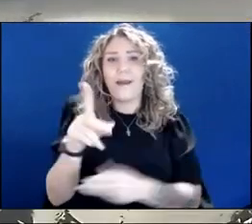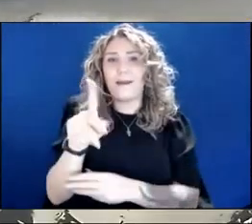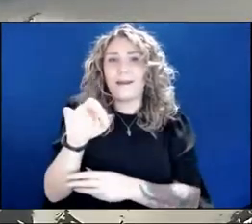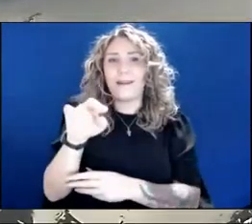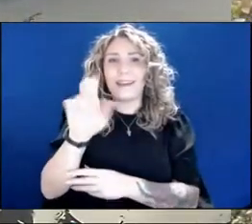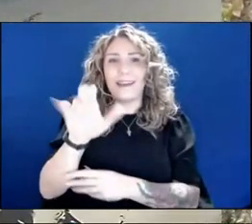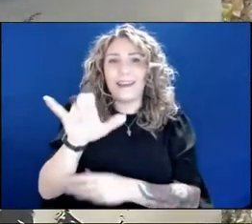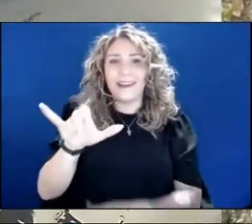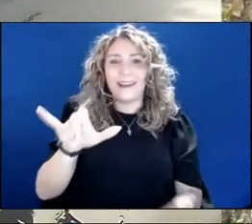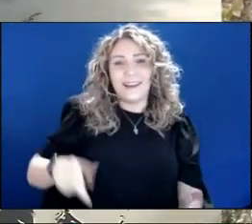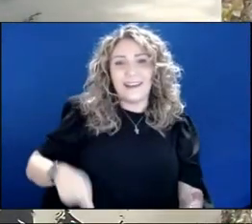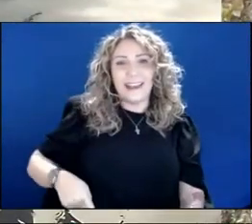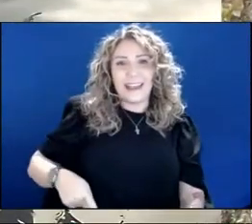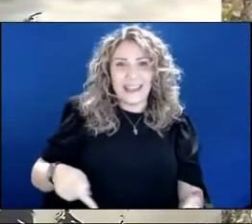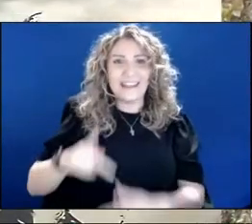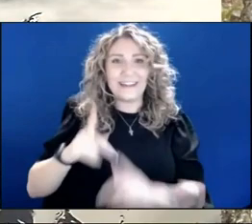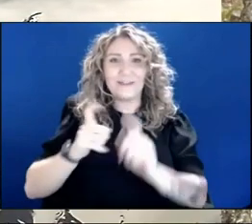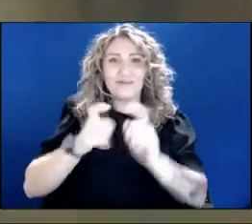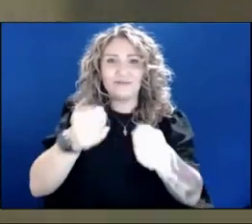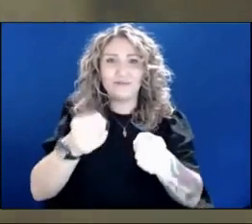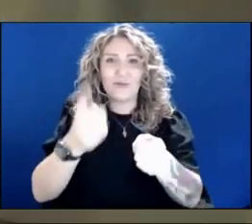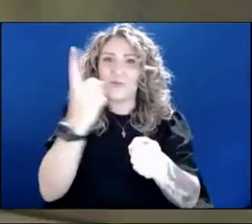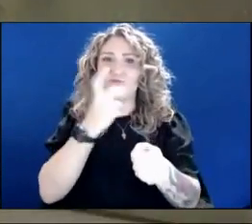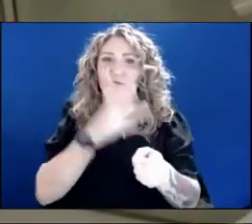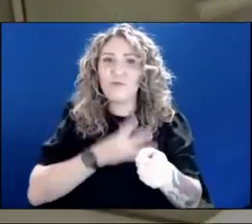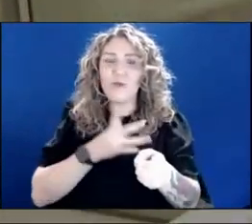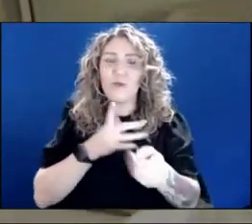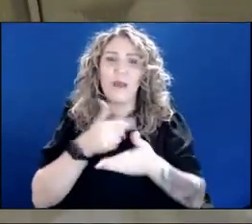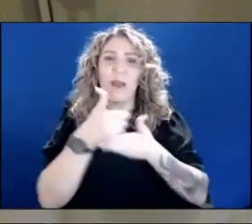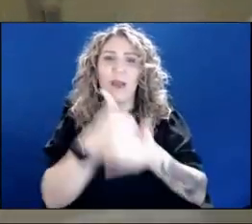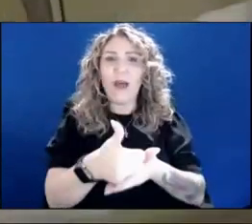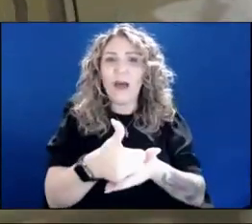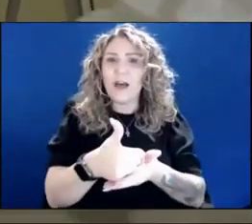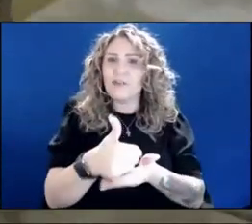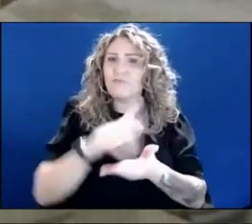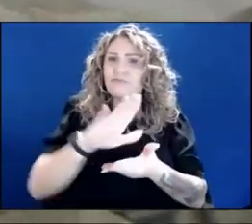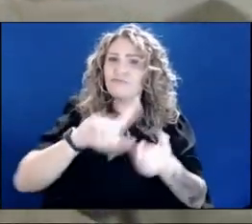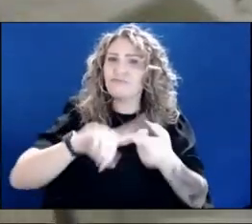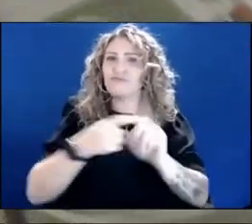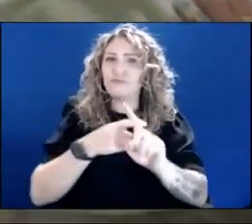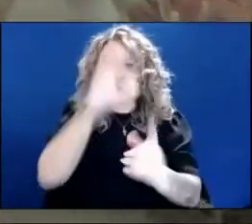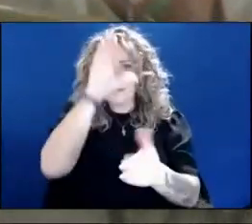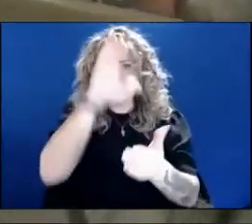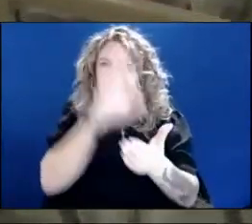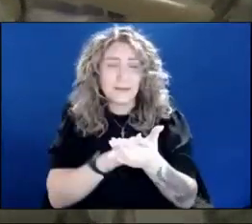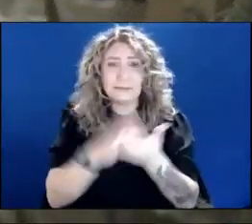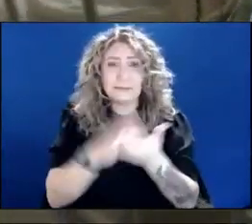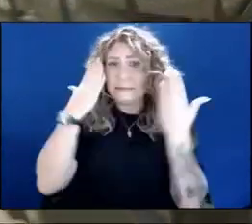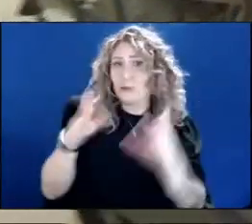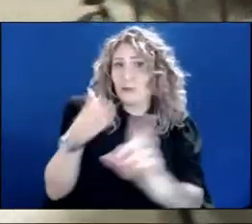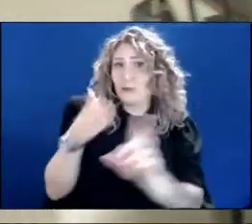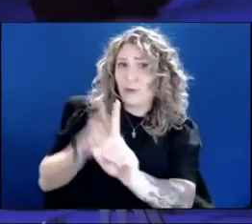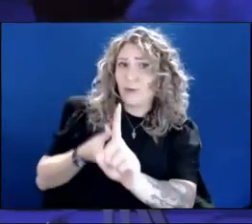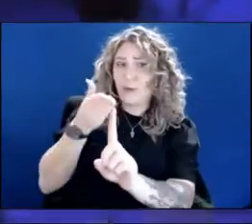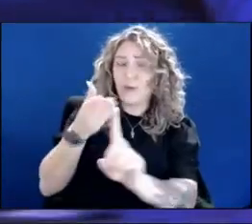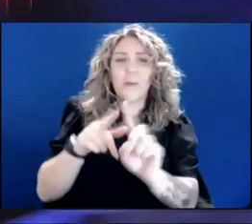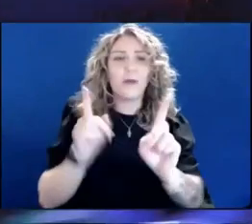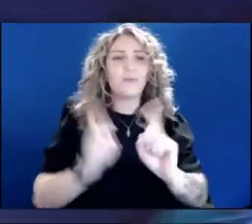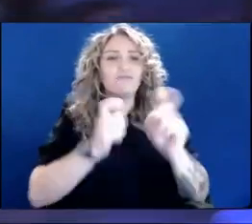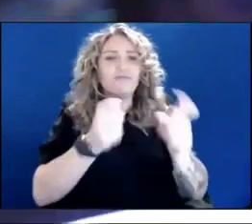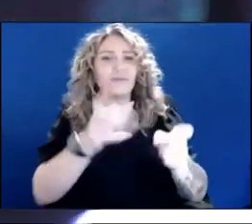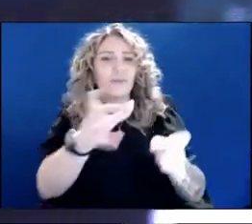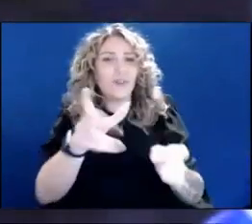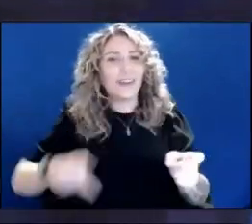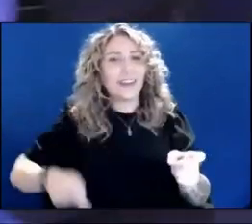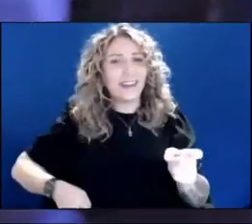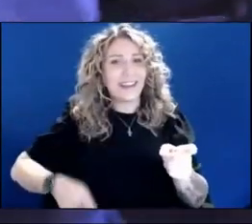great heights after she helped out a friend's husband, someone she didn't even know, by donating her kidney to him. We're going to talk to this trio